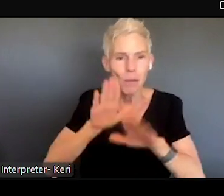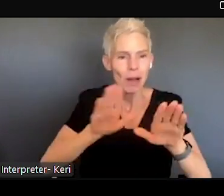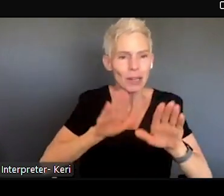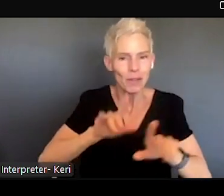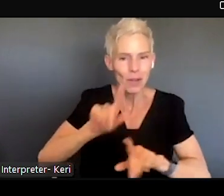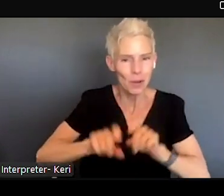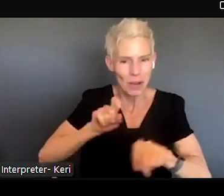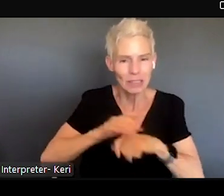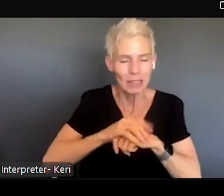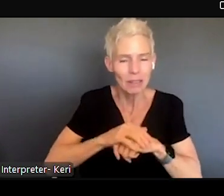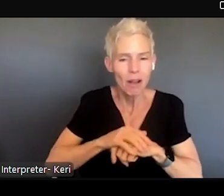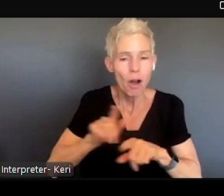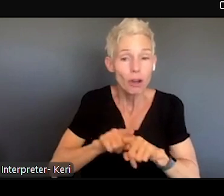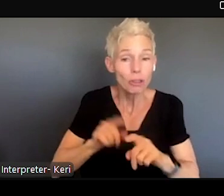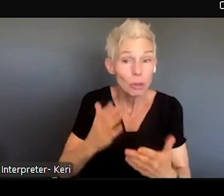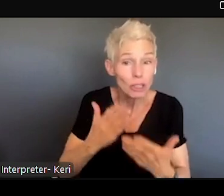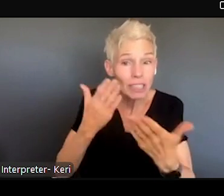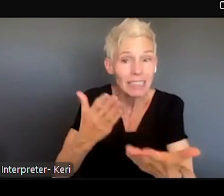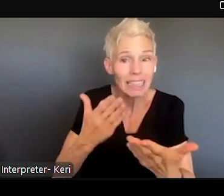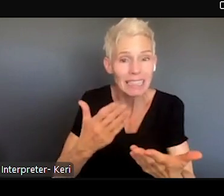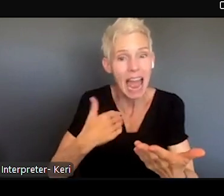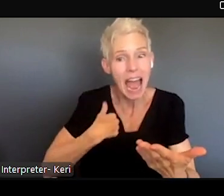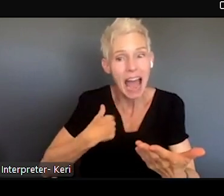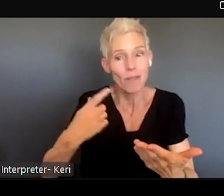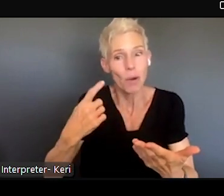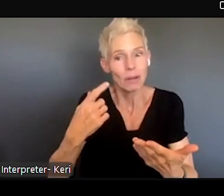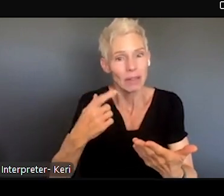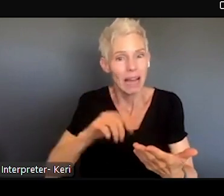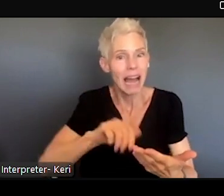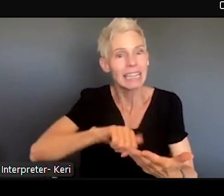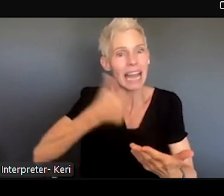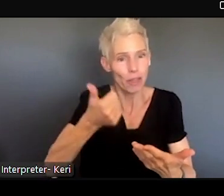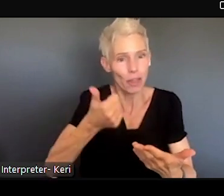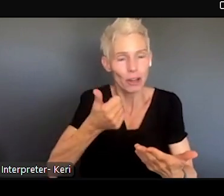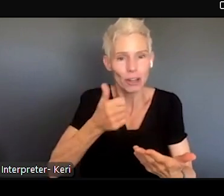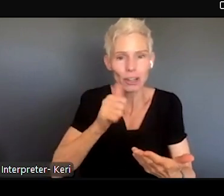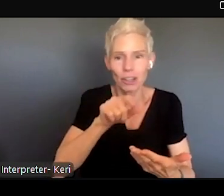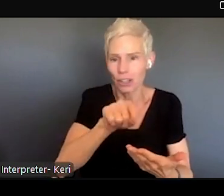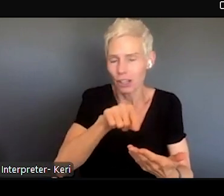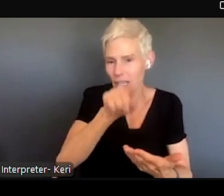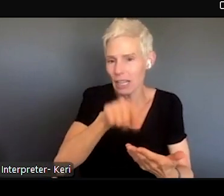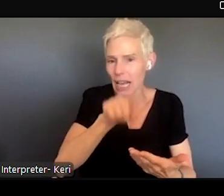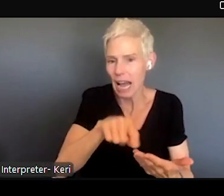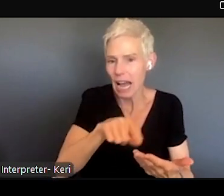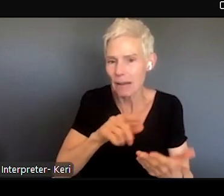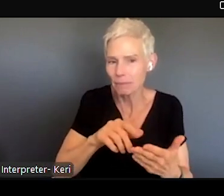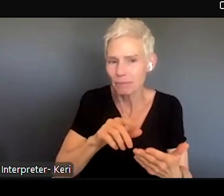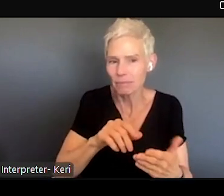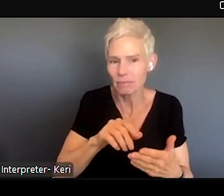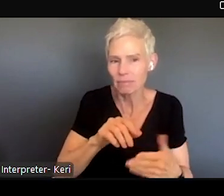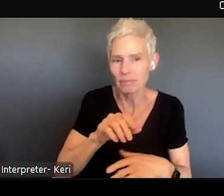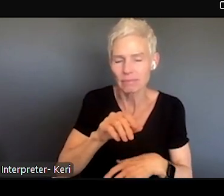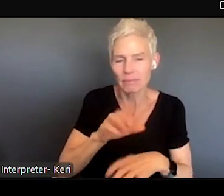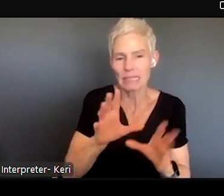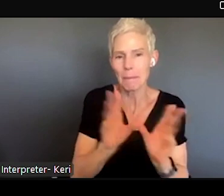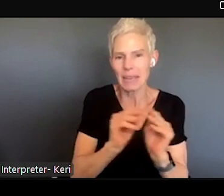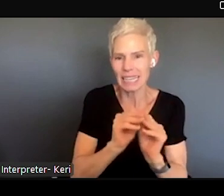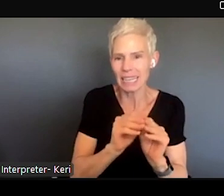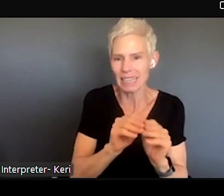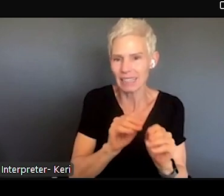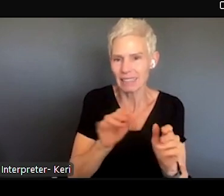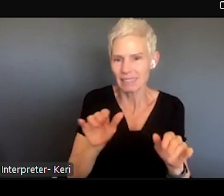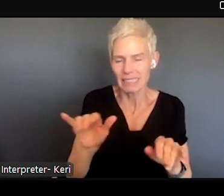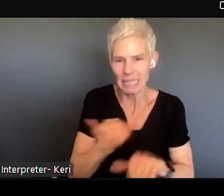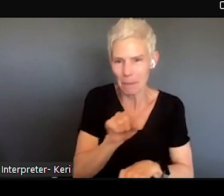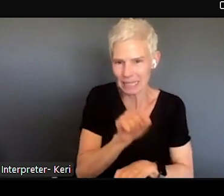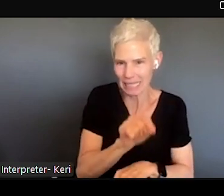there's even the suggestion to have another one of these so that we can get to some of those questions. So, and let's go to